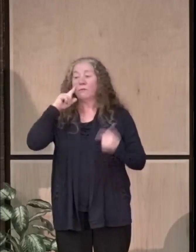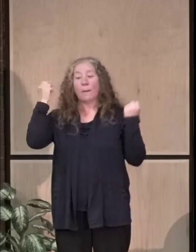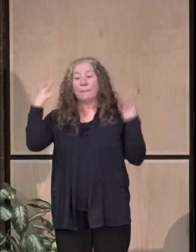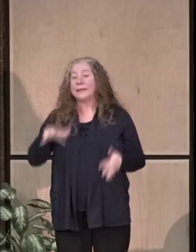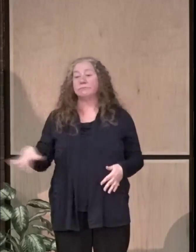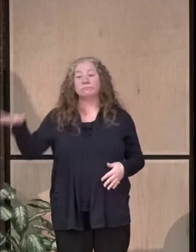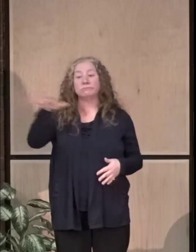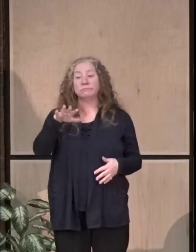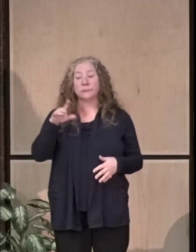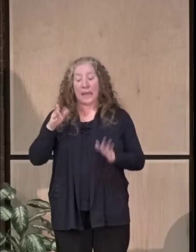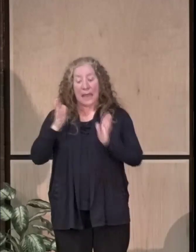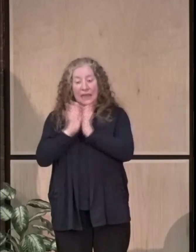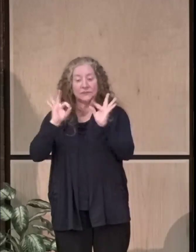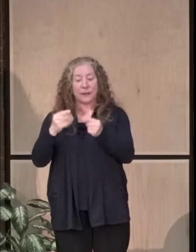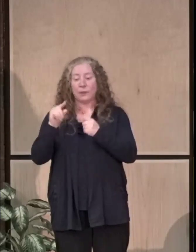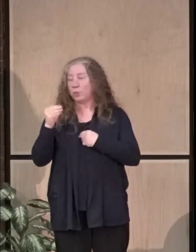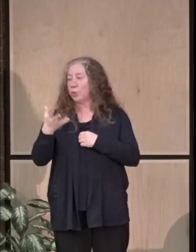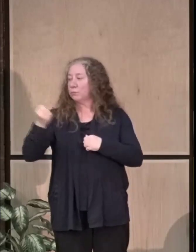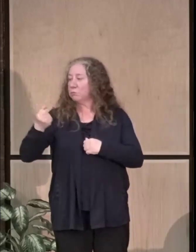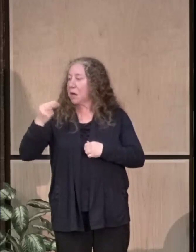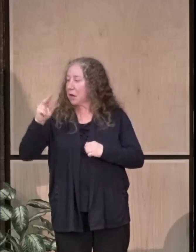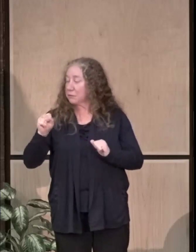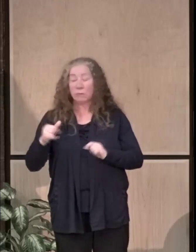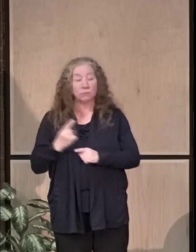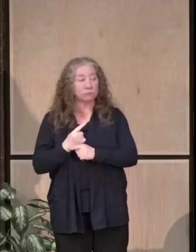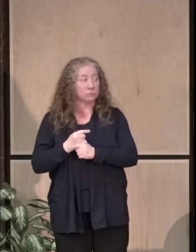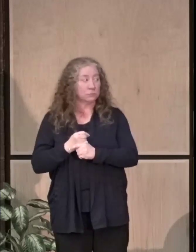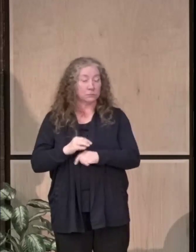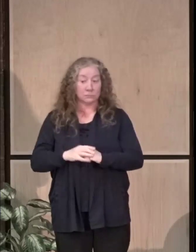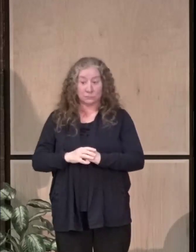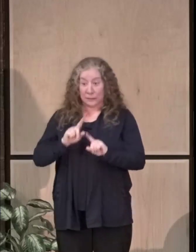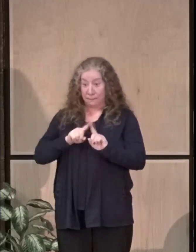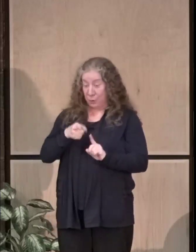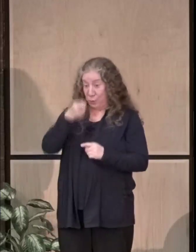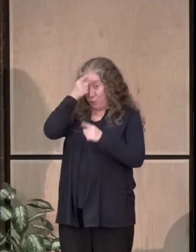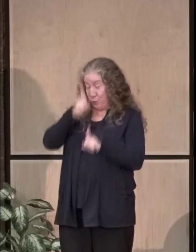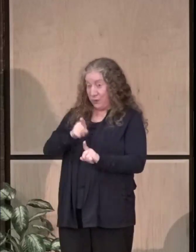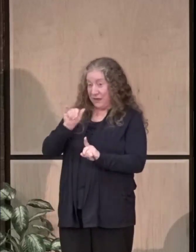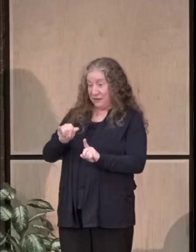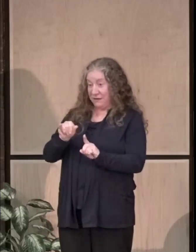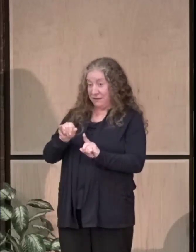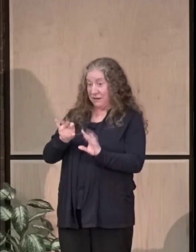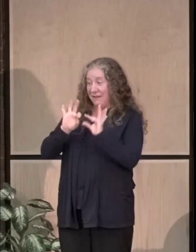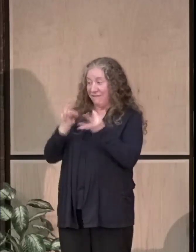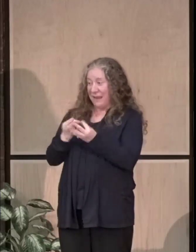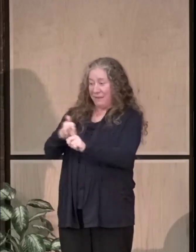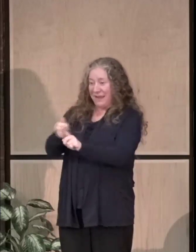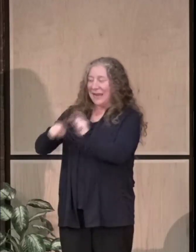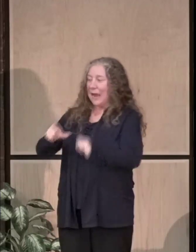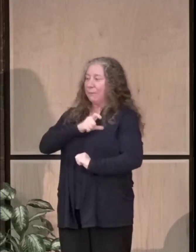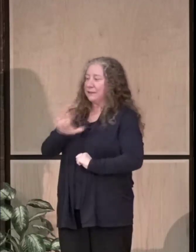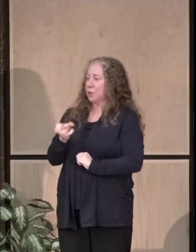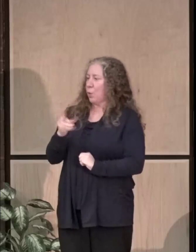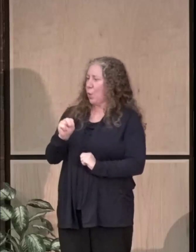remove the personal firearms. Well, you've agreed with the proposition that families can't police their own, right?